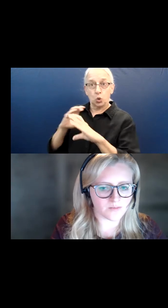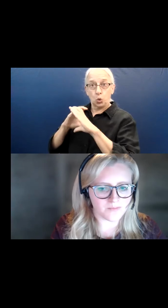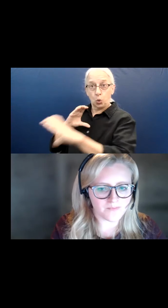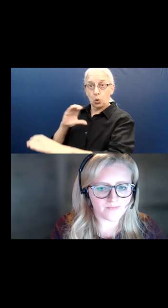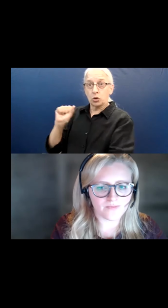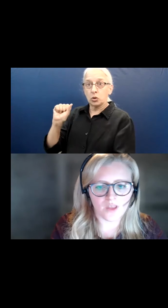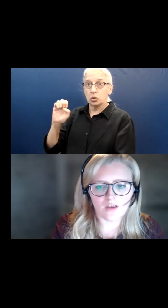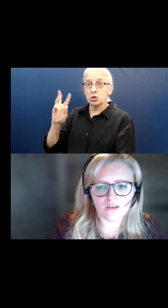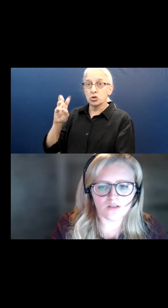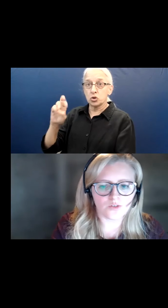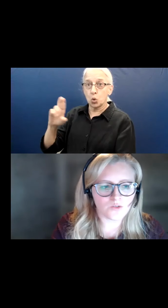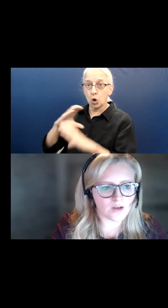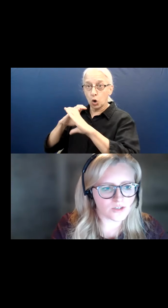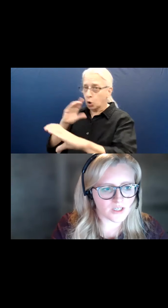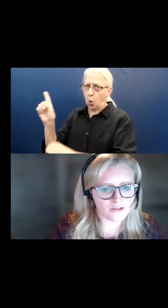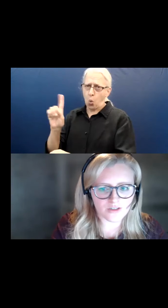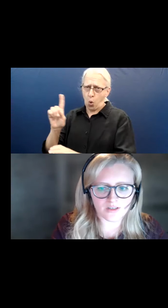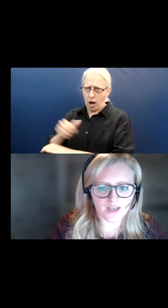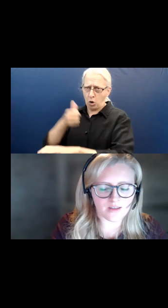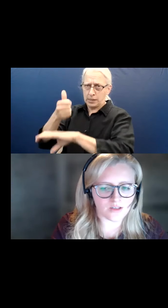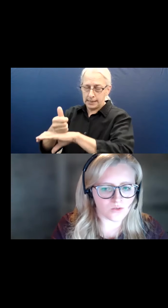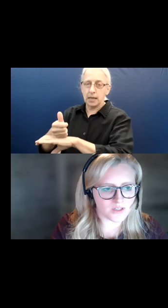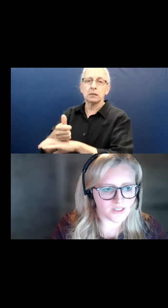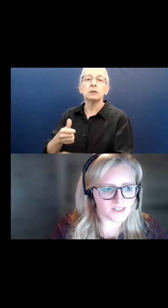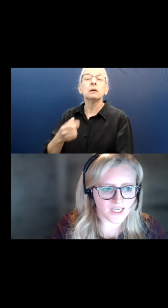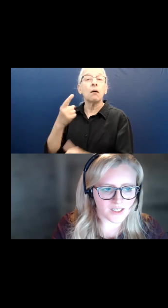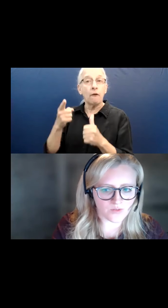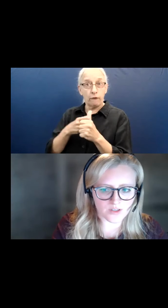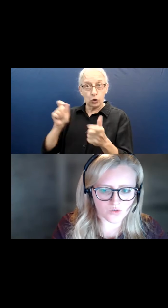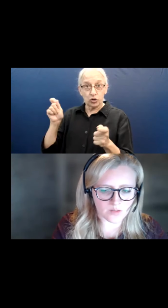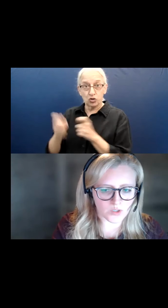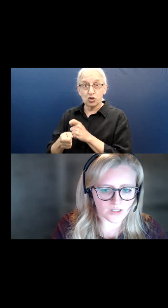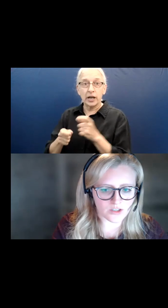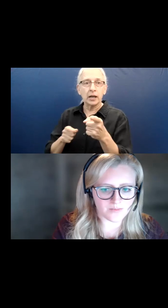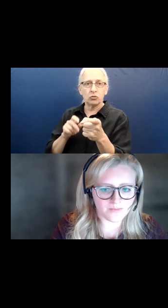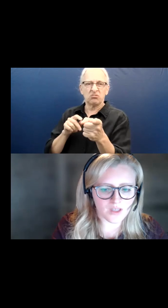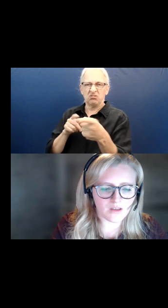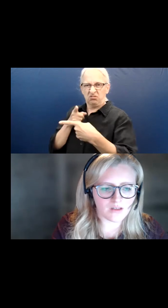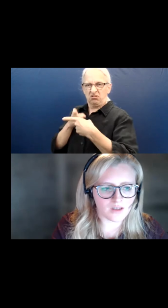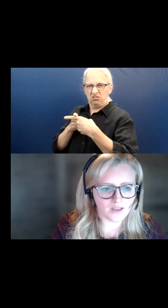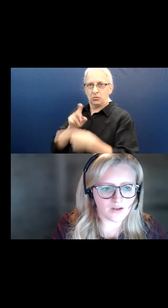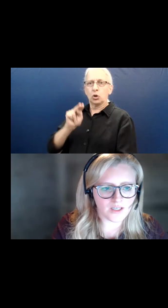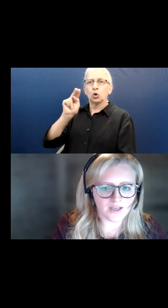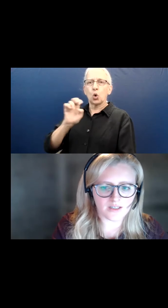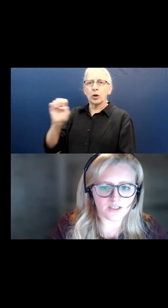of Redmond. The first route change is at the Northeast 85th Street Bridge. King County had